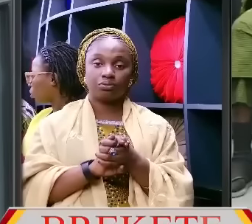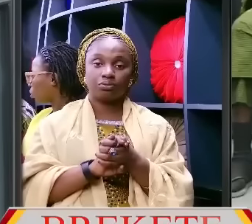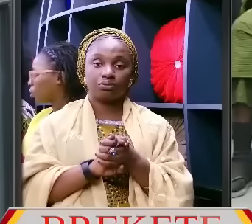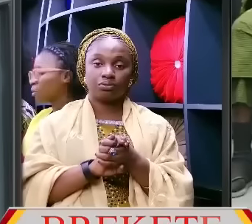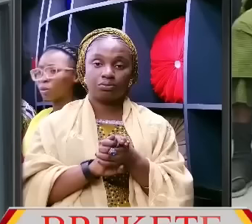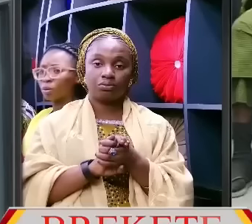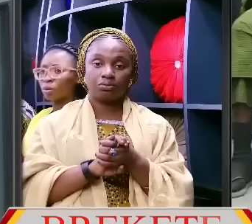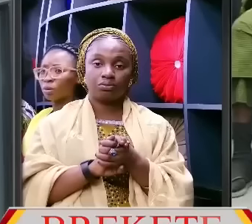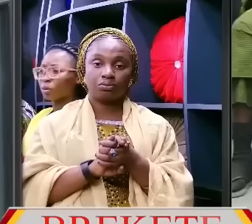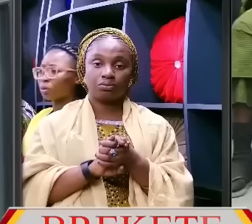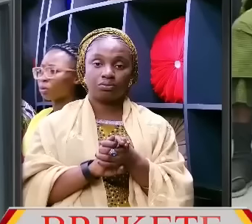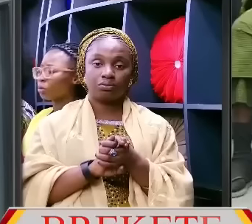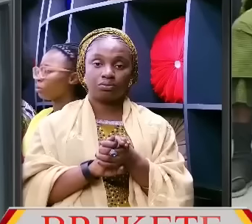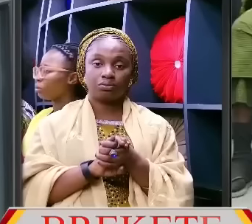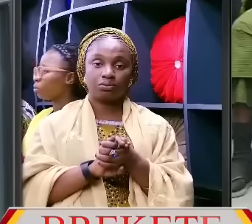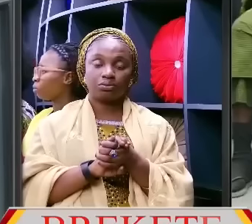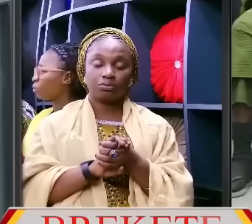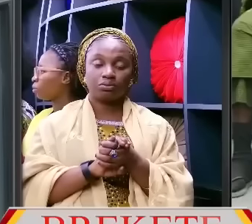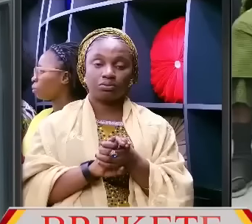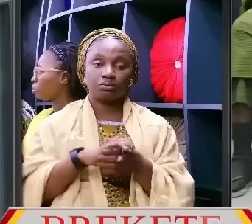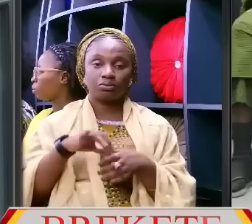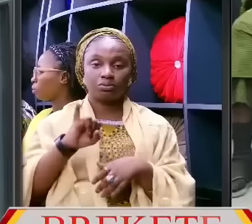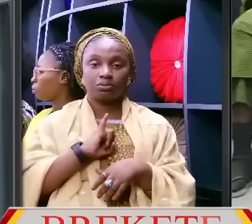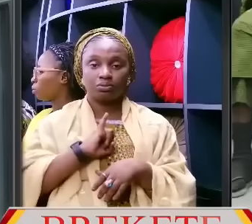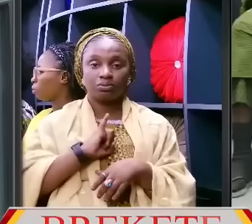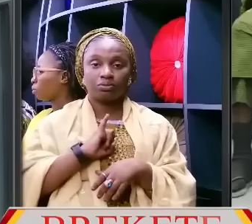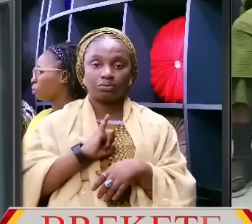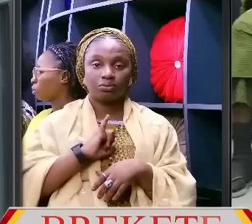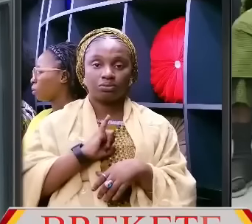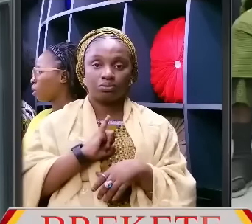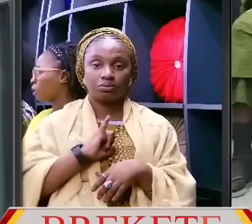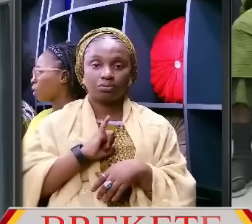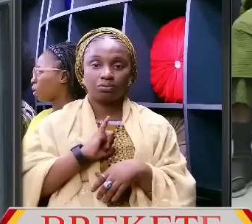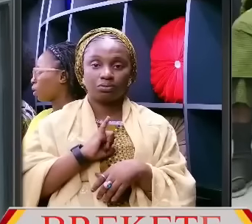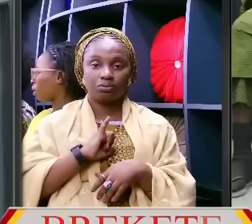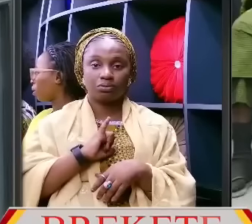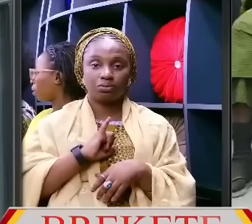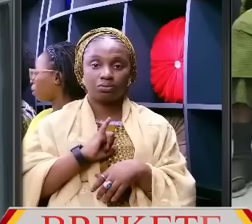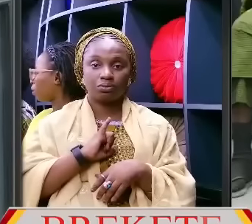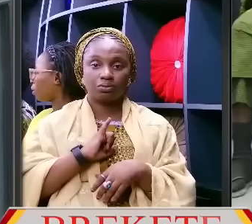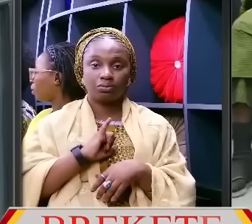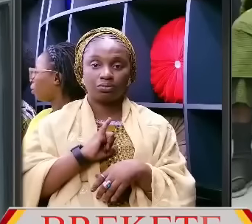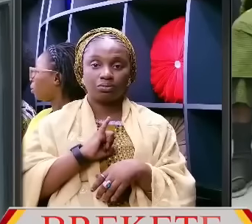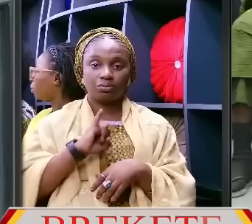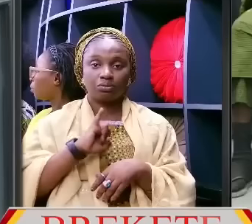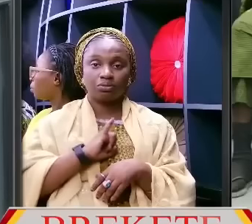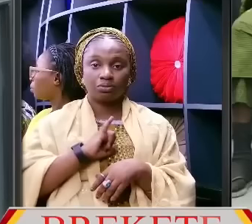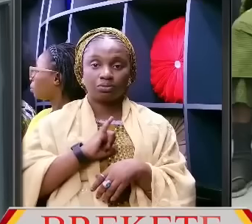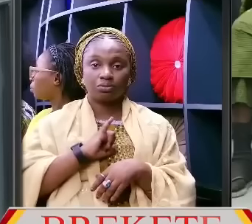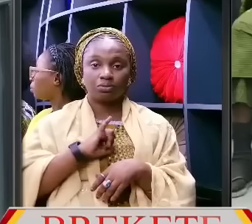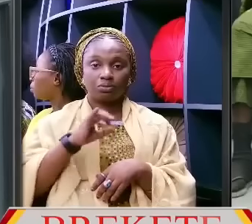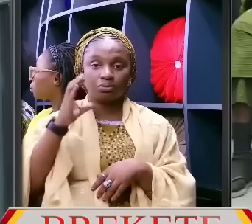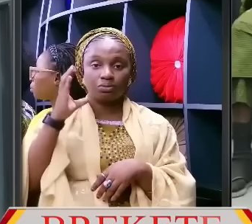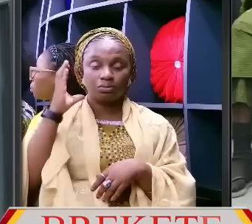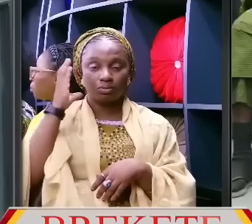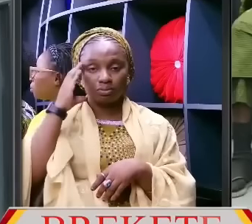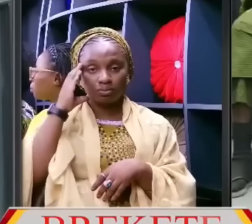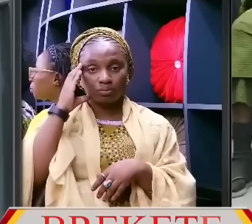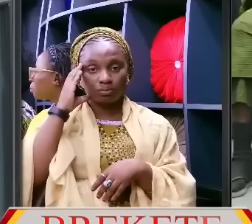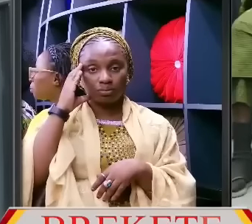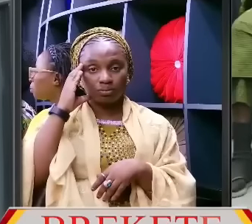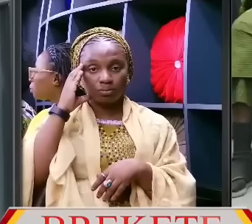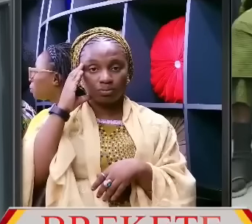You hear me? Mm. Then I now look. Then now me they offend. Me when I offend